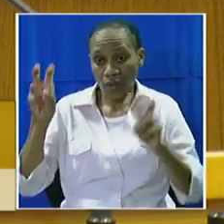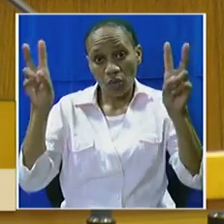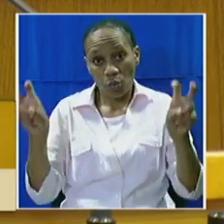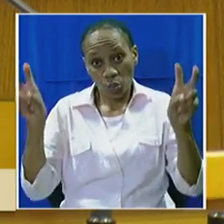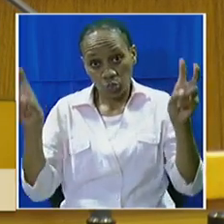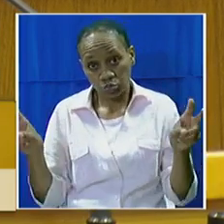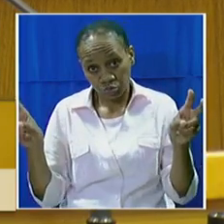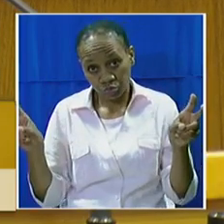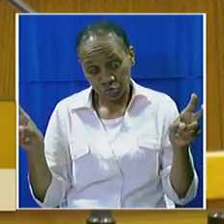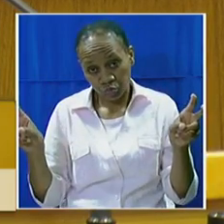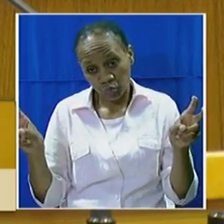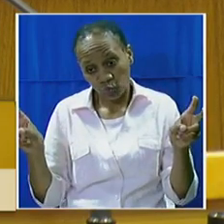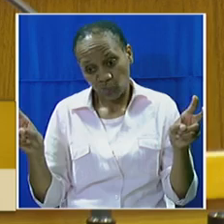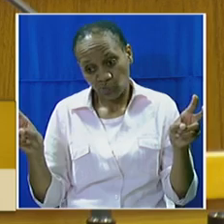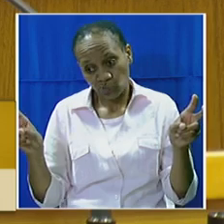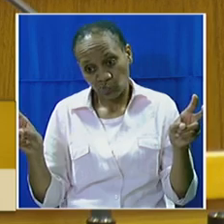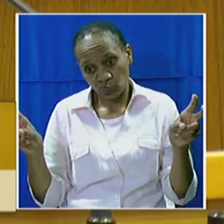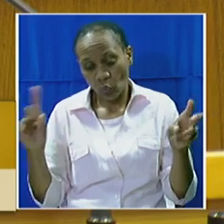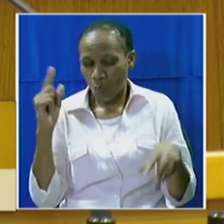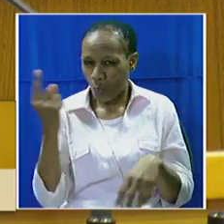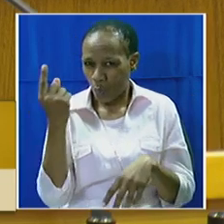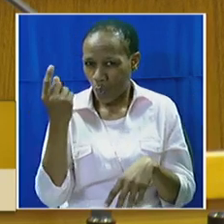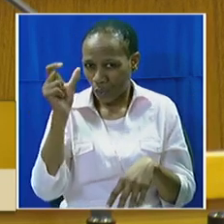kwenye yengwevu zomzabalazo